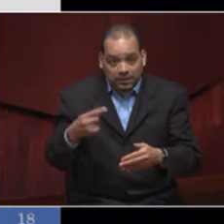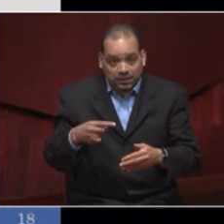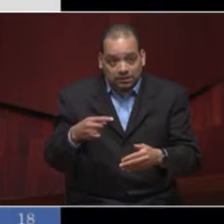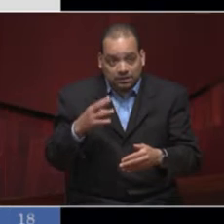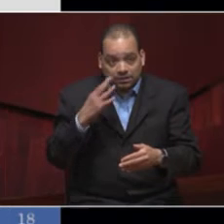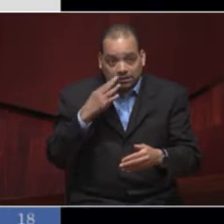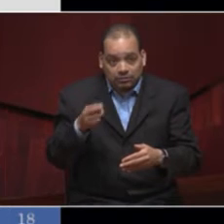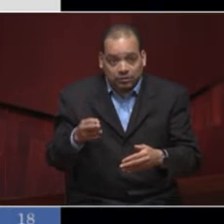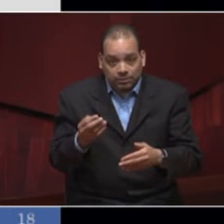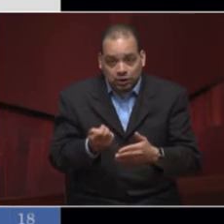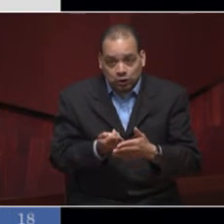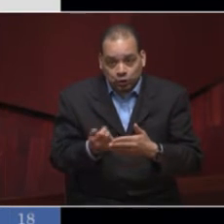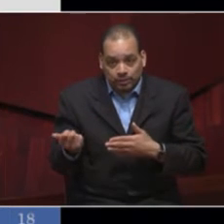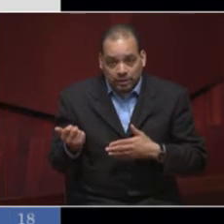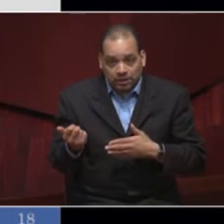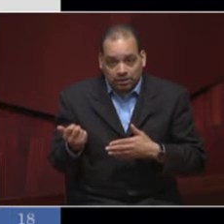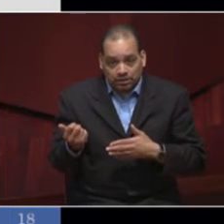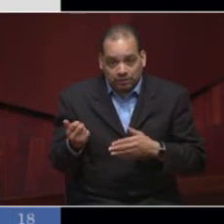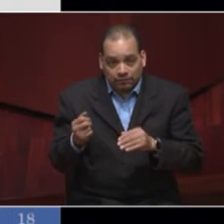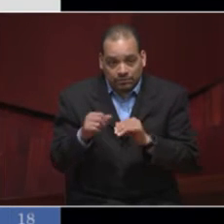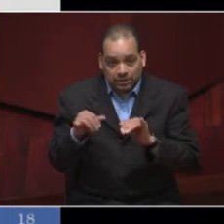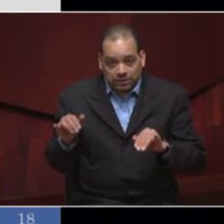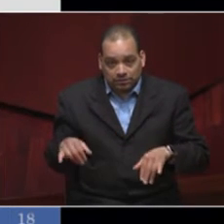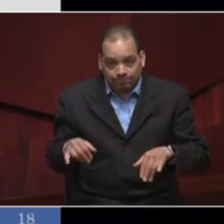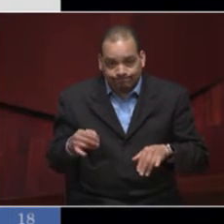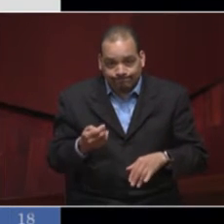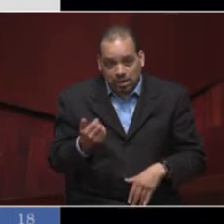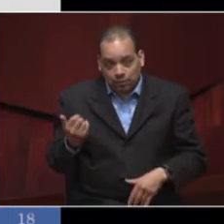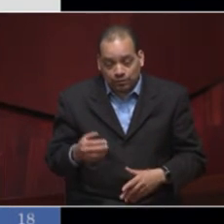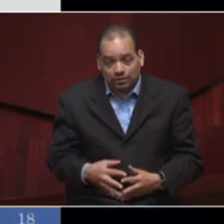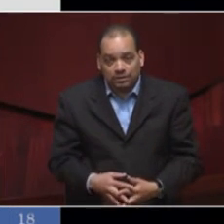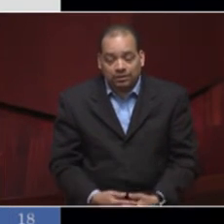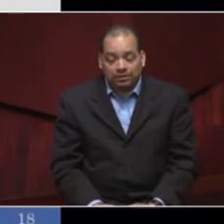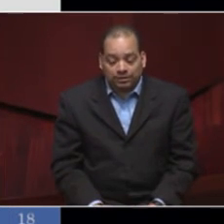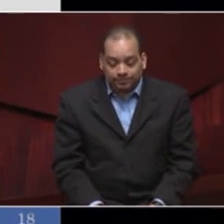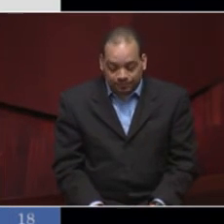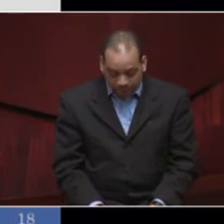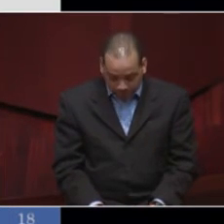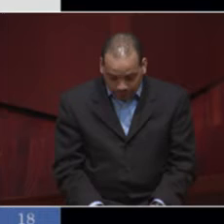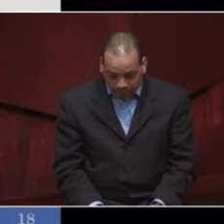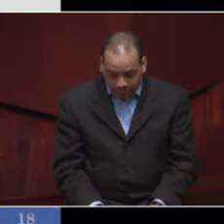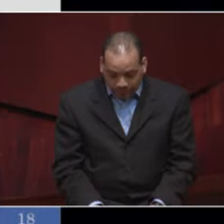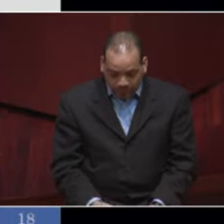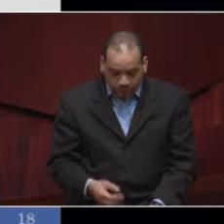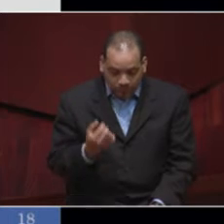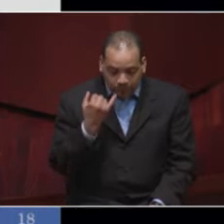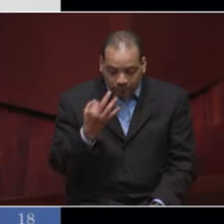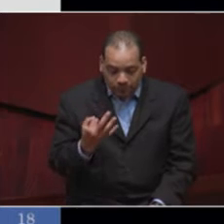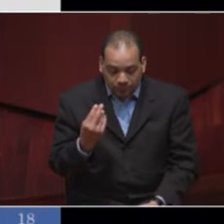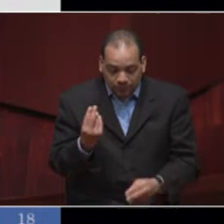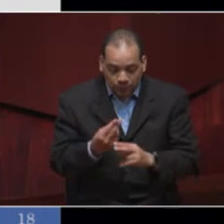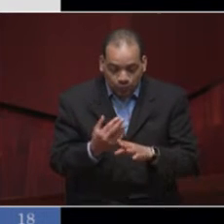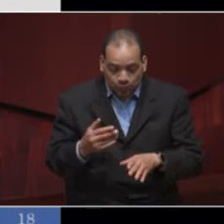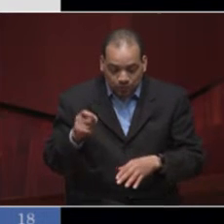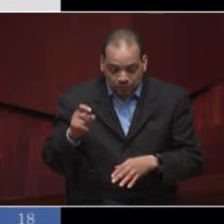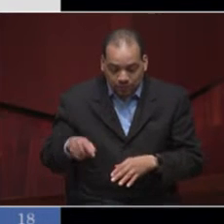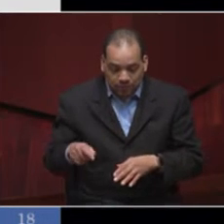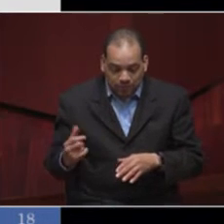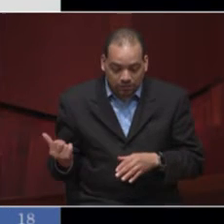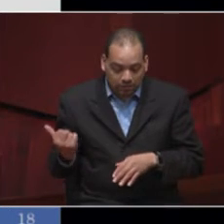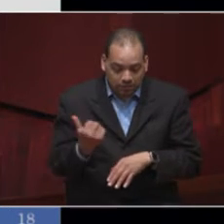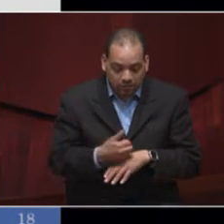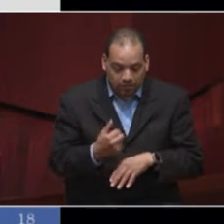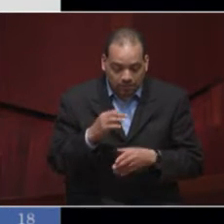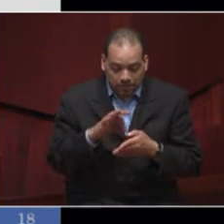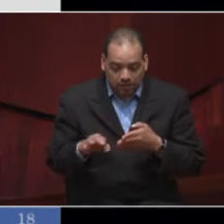be terminated by the system. And if the user needs to reinstate the account, they